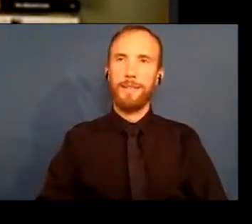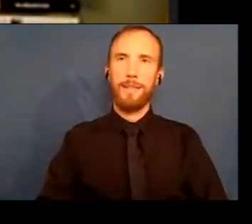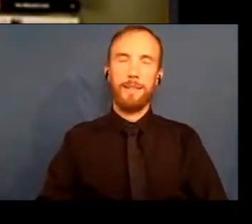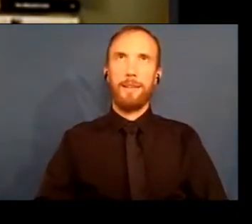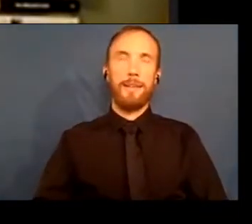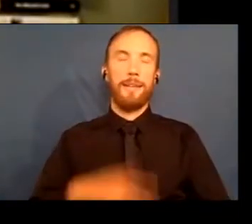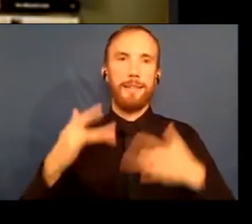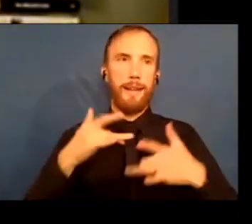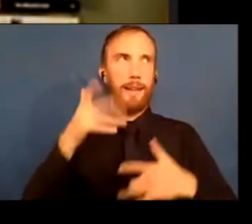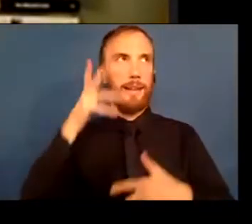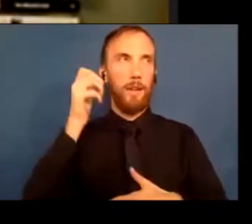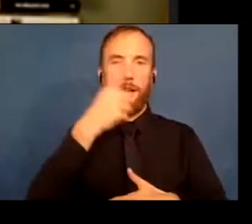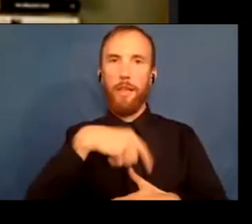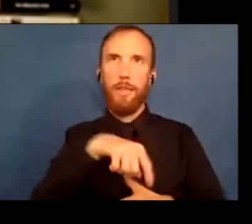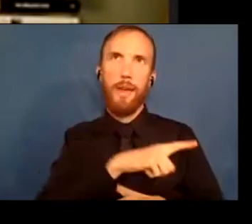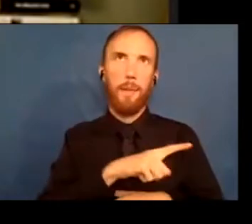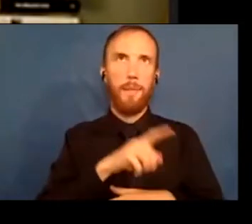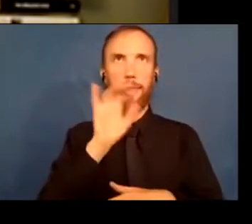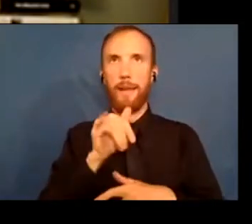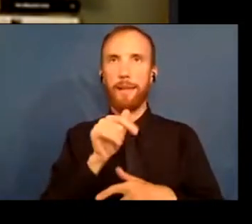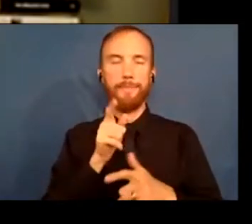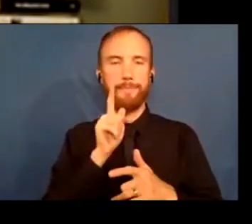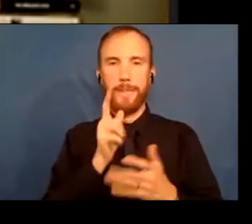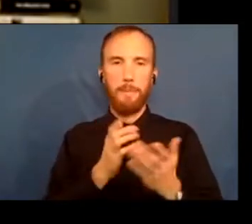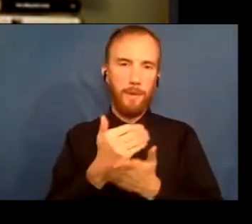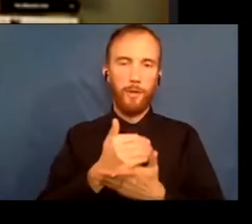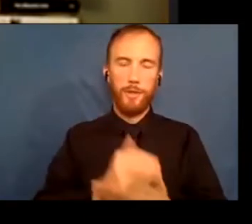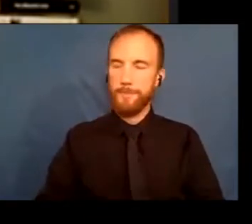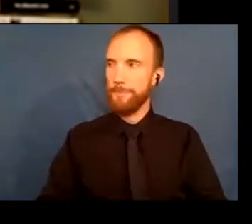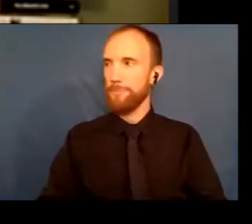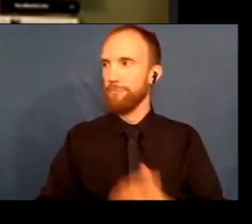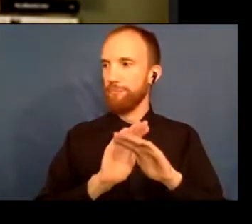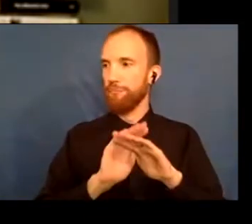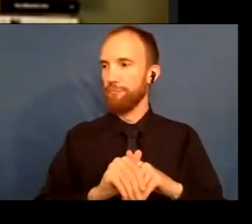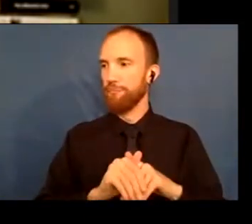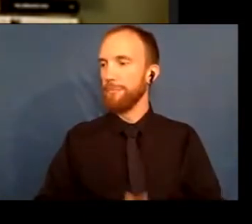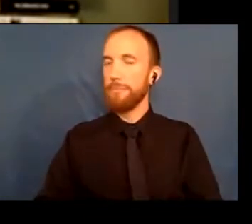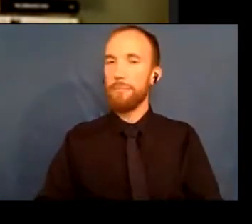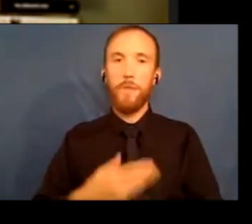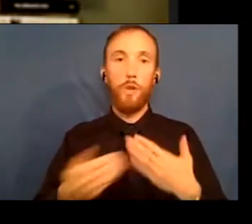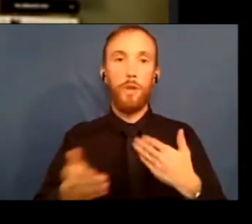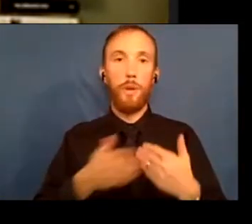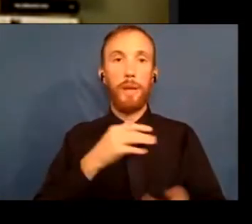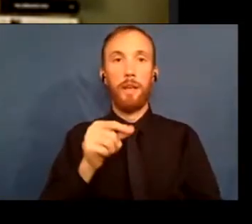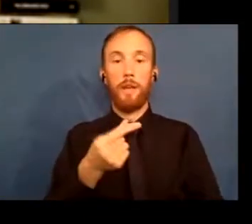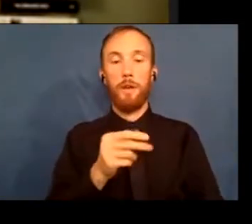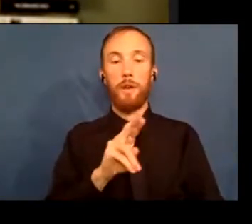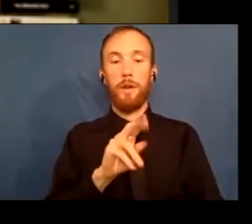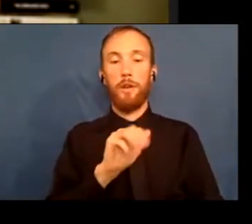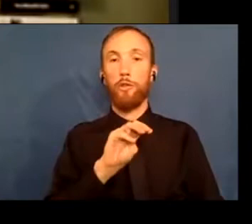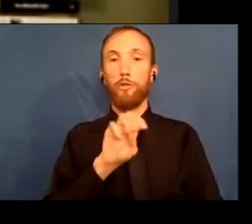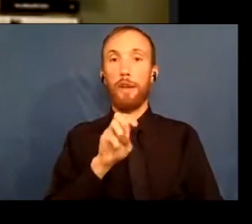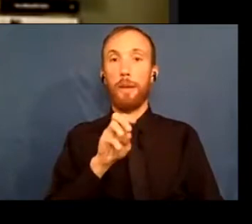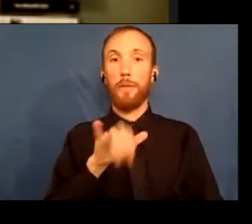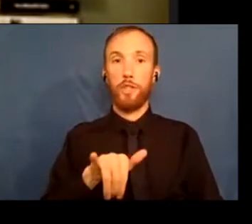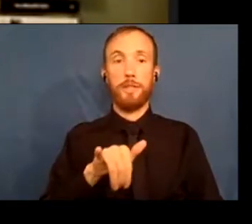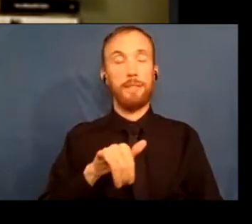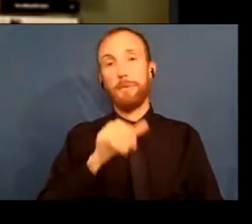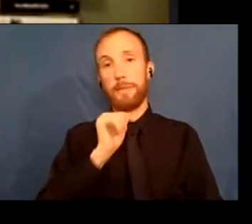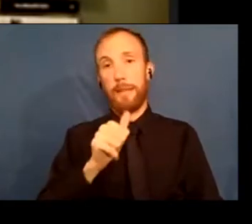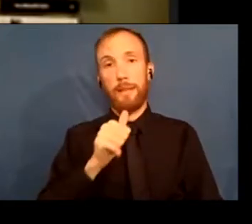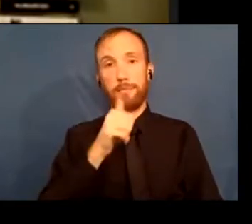So Gramsci was not interested in that sort of nonsense. He was interested in how is it that we